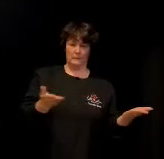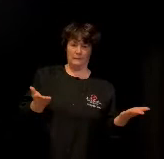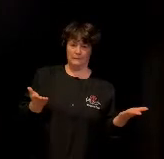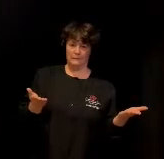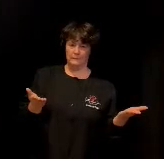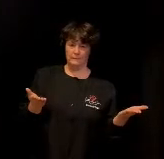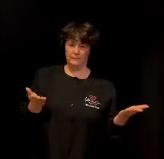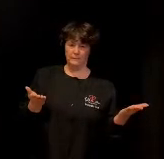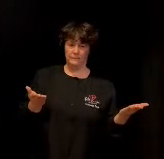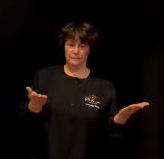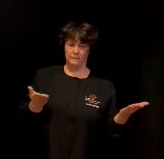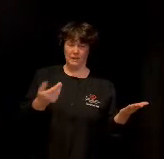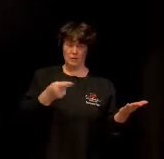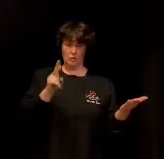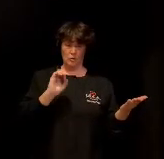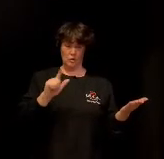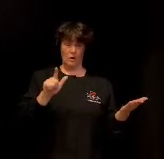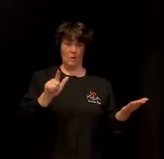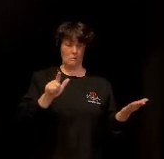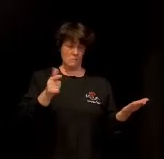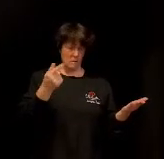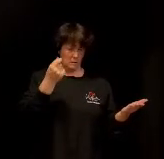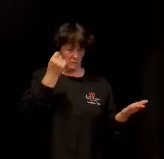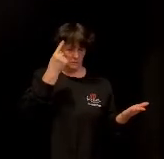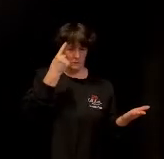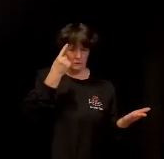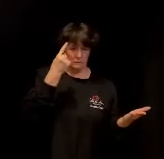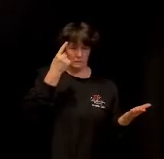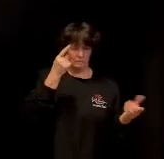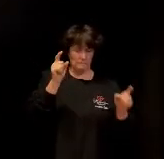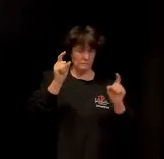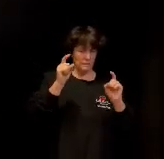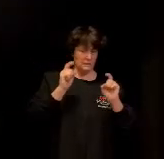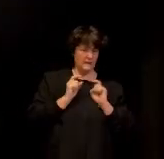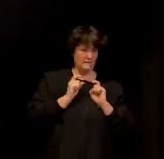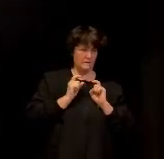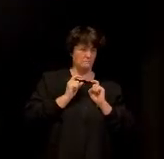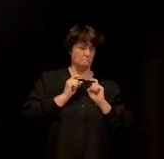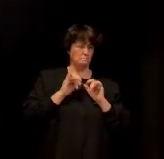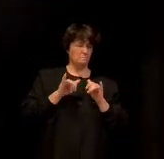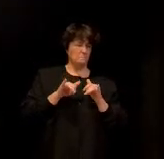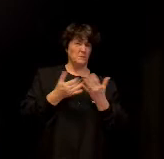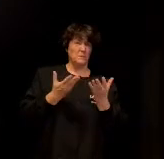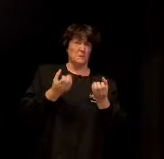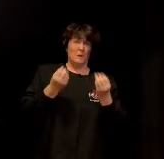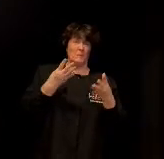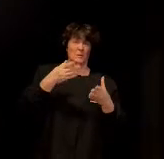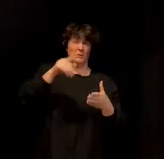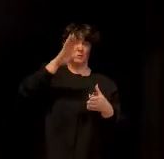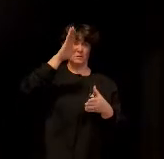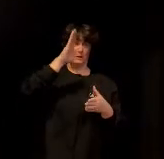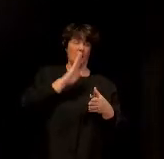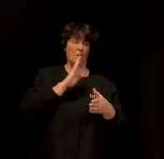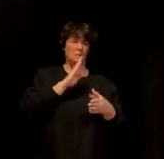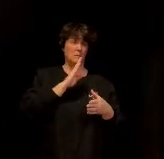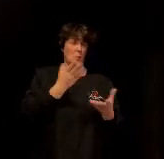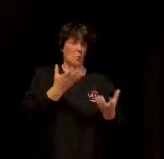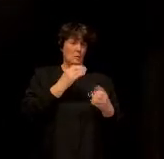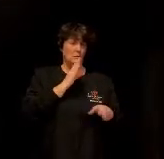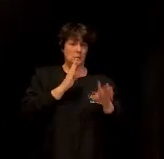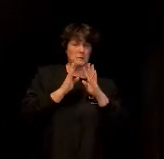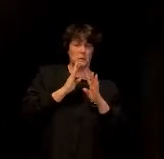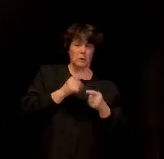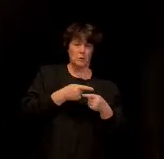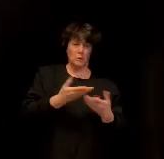So there's a general revelation that's given to us. That's how God, that's how much God's committed to speak to you and I.